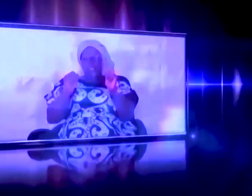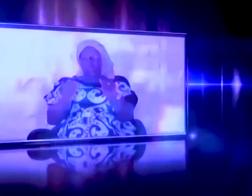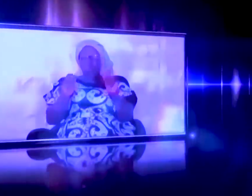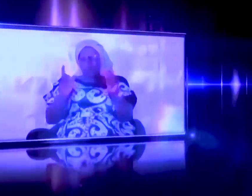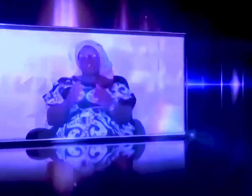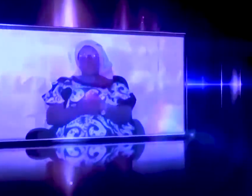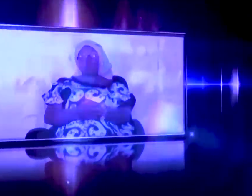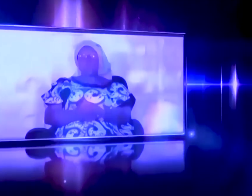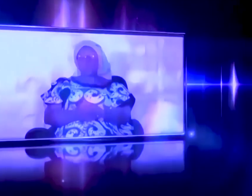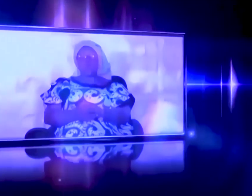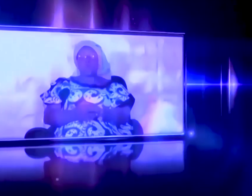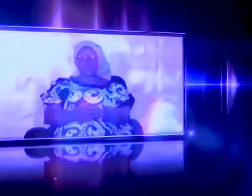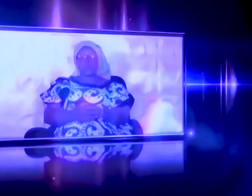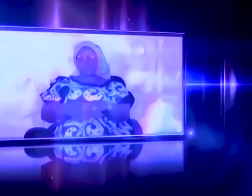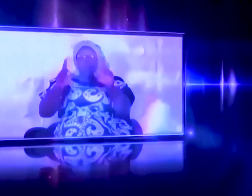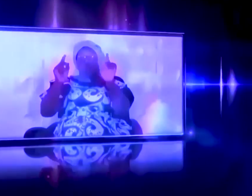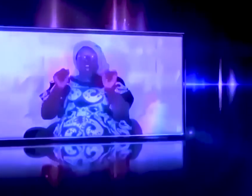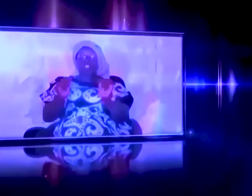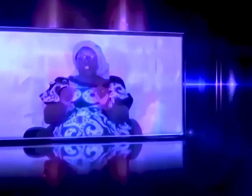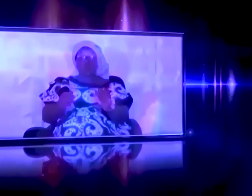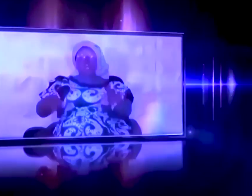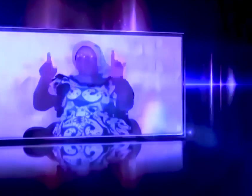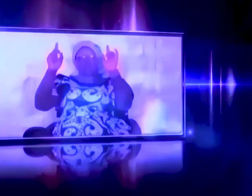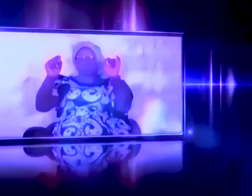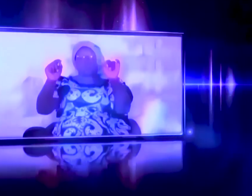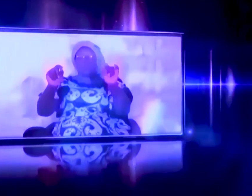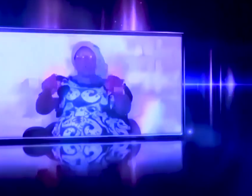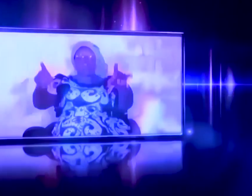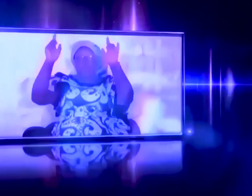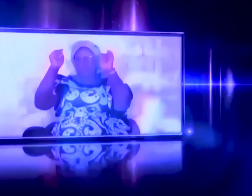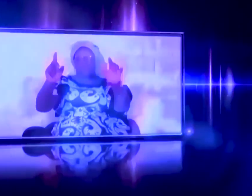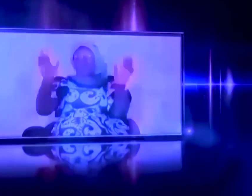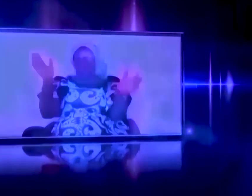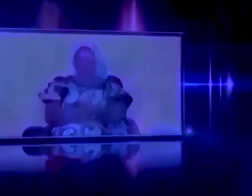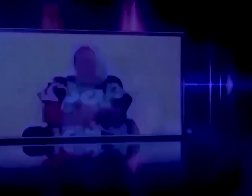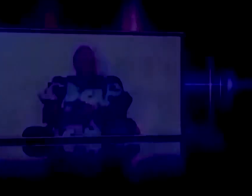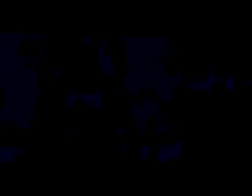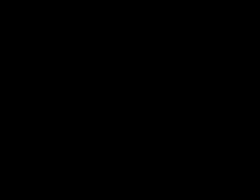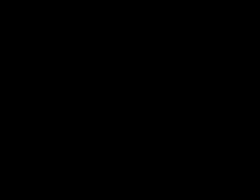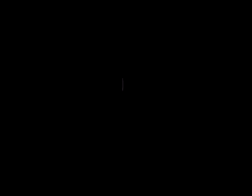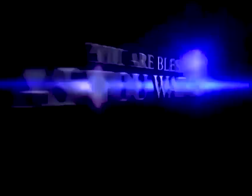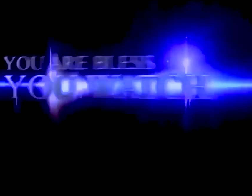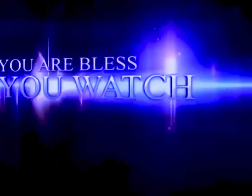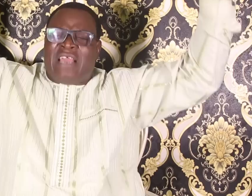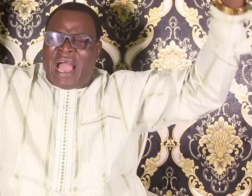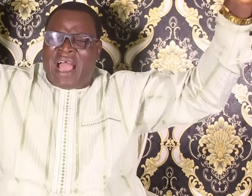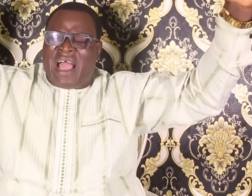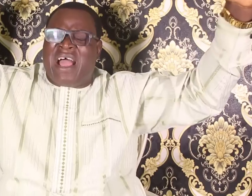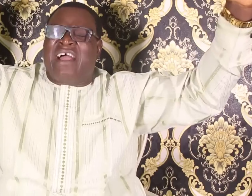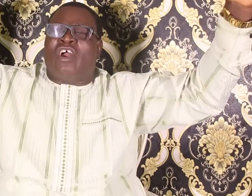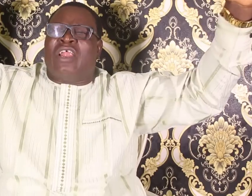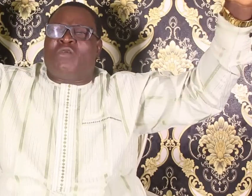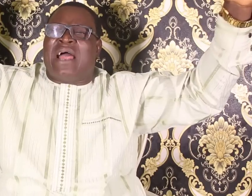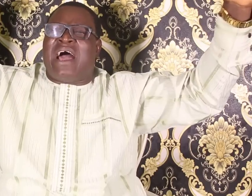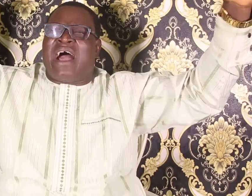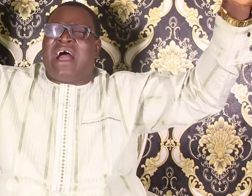fun gbogbo eda to wo mi to de ngbo mi lowo lowo loruko Jesu olorun odubuku o ya ko buku fun amen ja